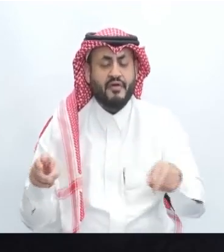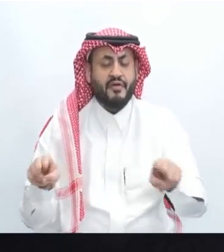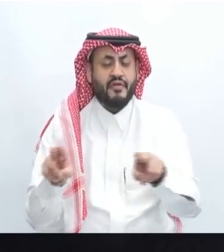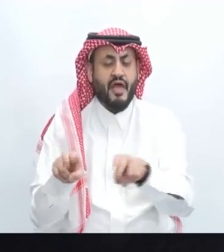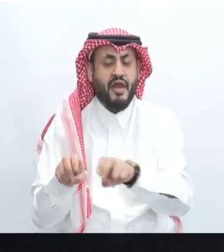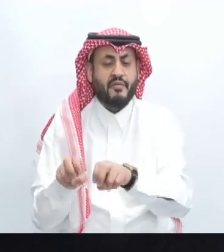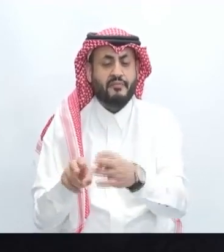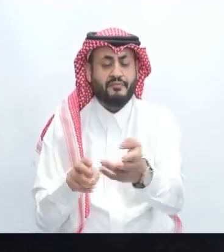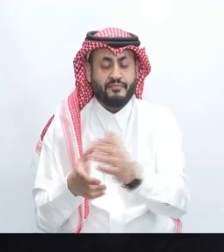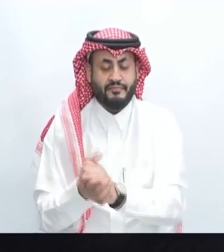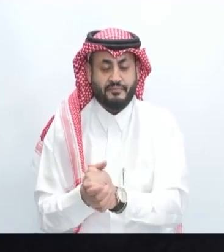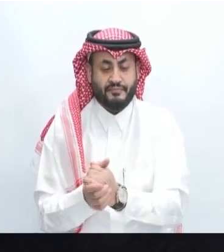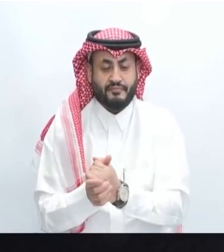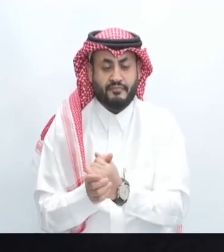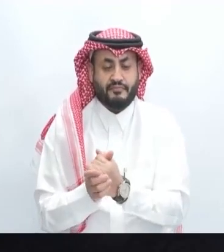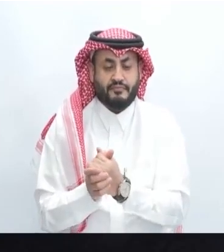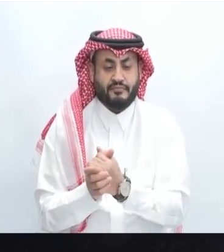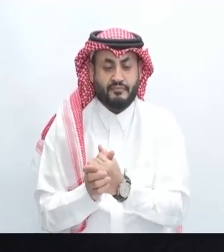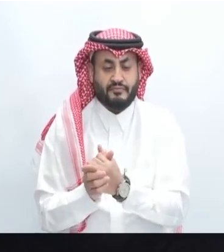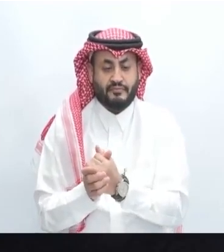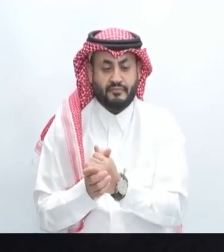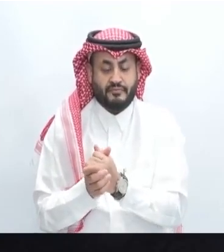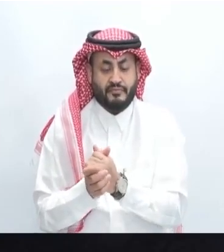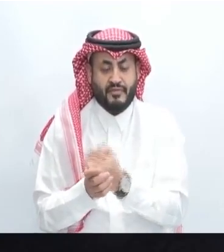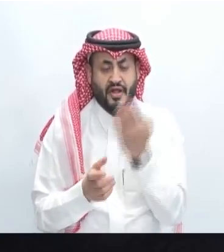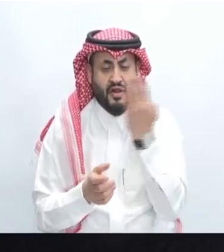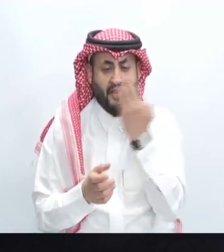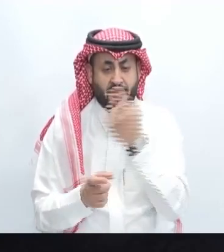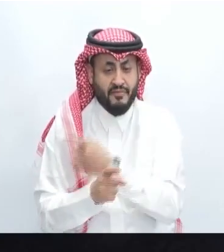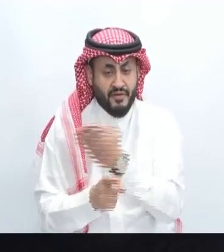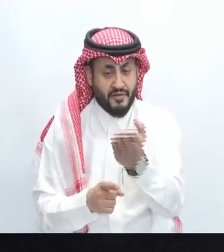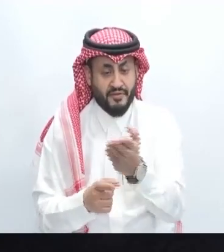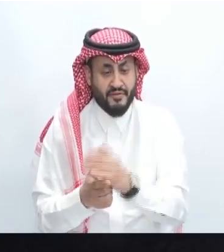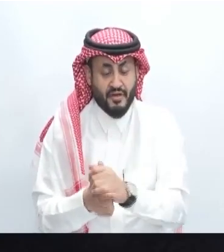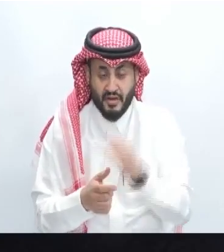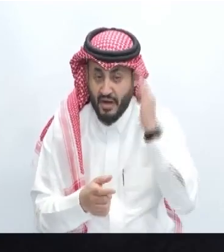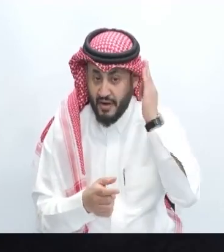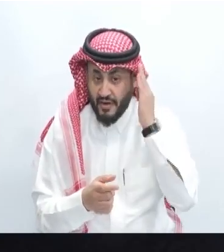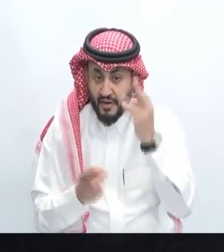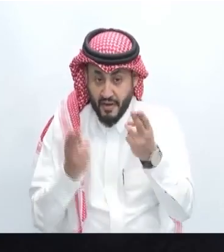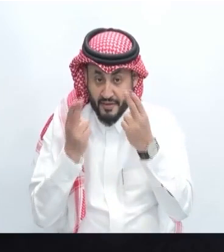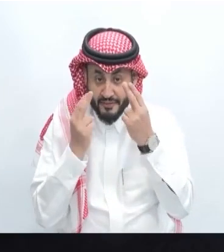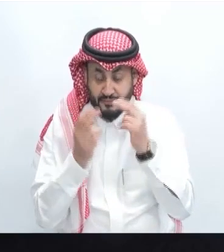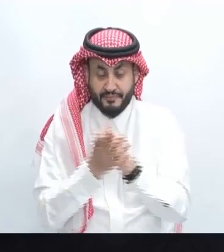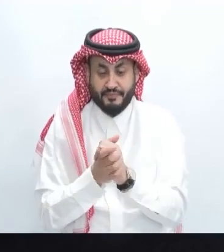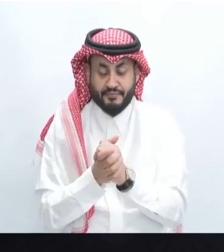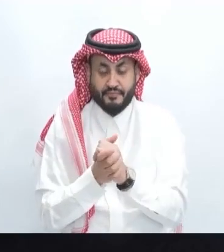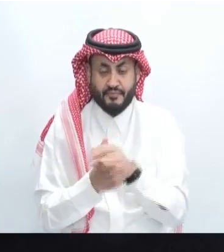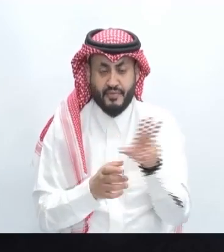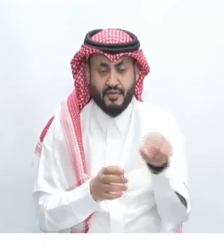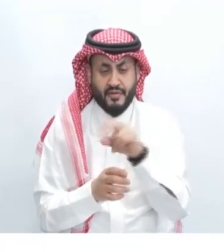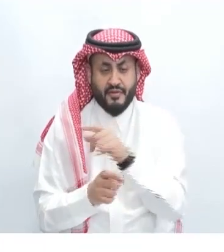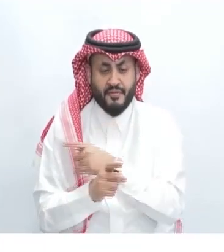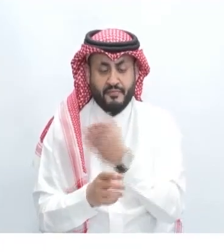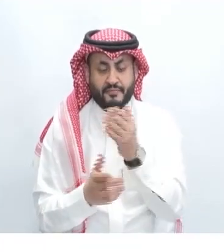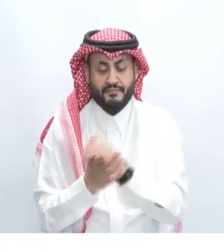Now, just a quick reminder of this chant. I'm going to read this chant again. I would like you to listen and try to repeat